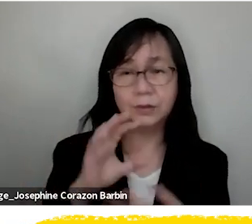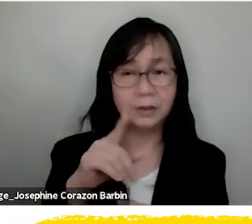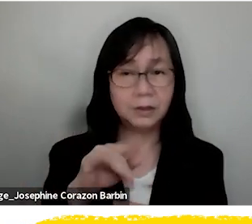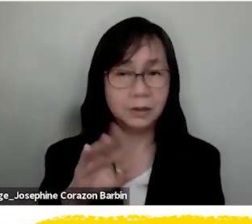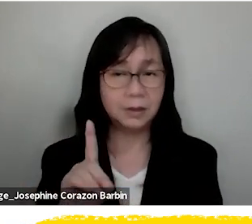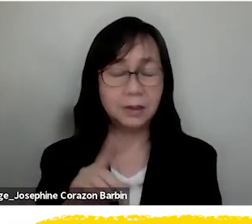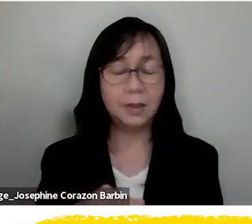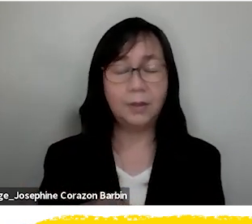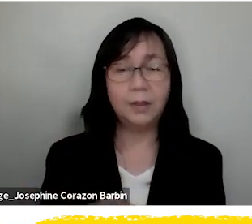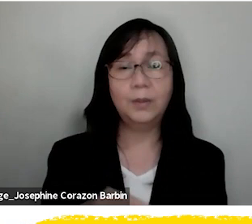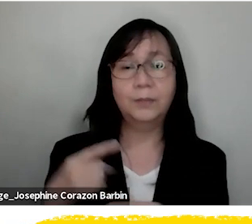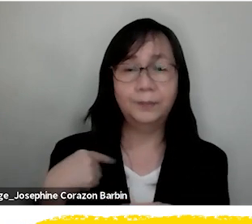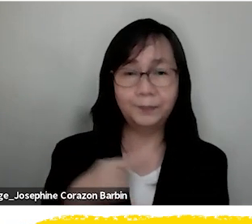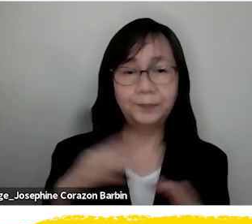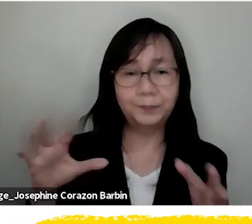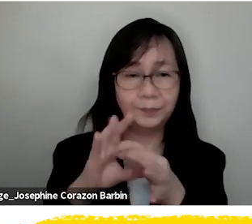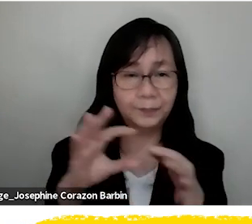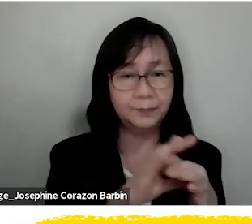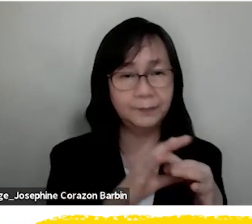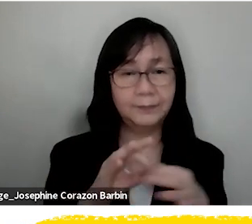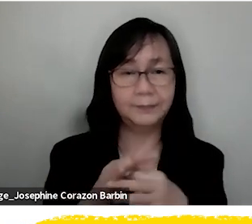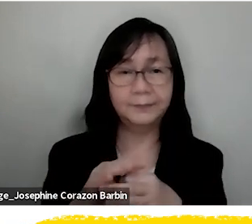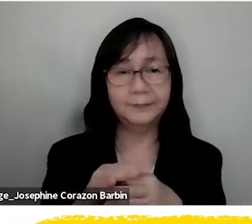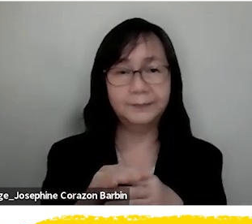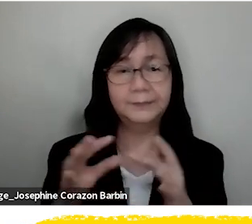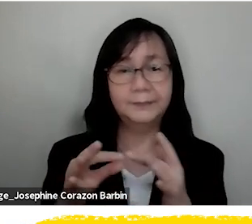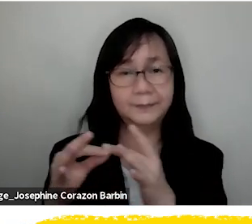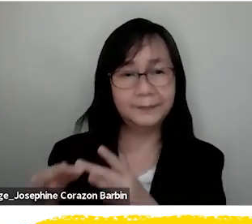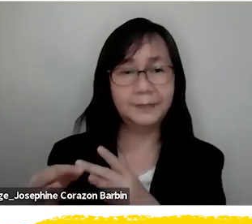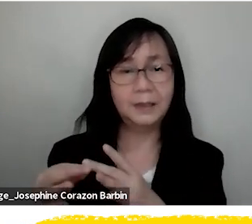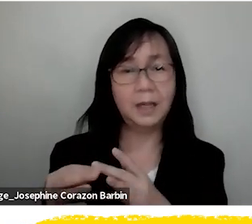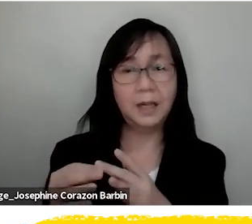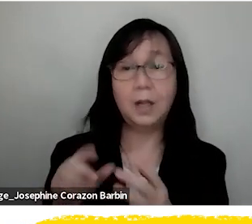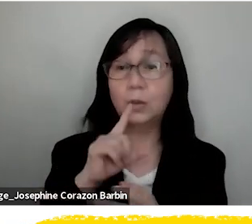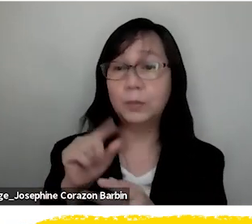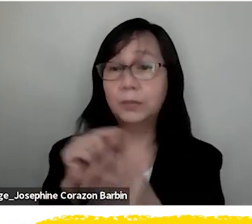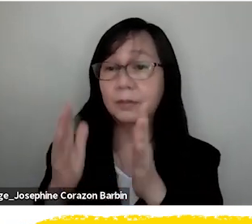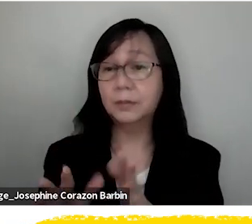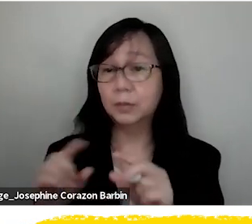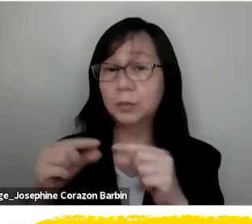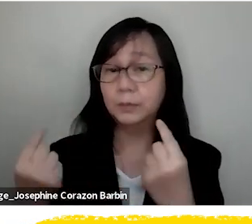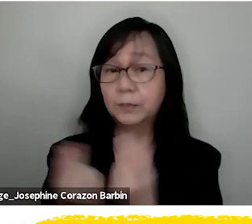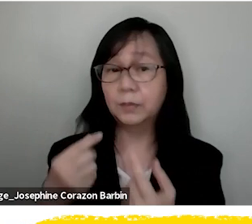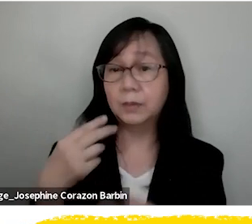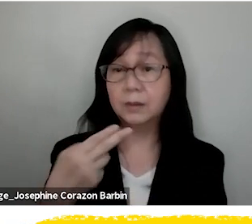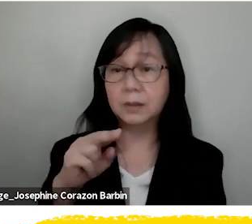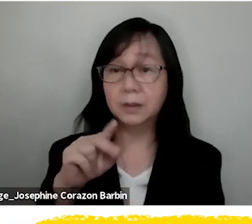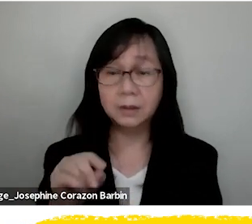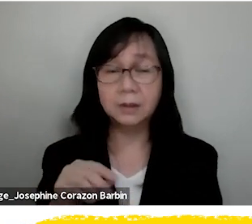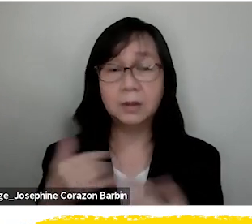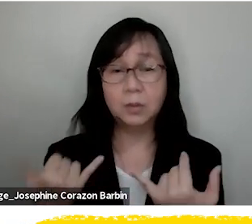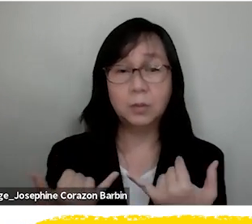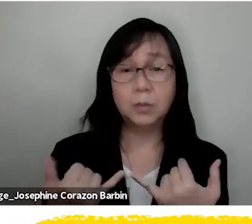also collaborating very closely with the Special Rapporteur on Human Rights Defenders, who is really interested